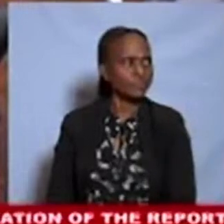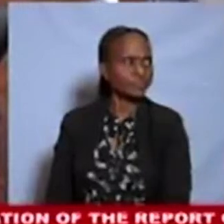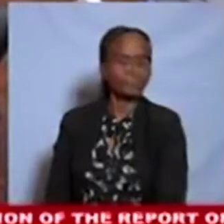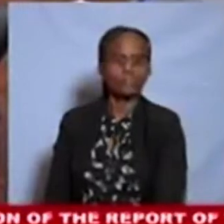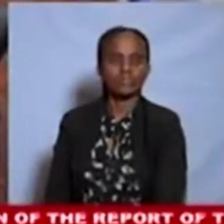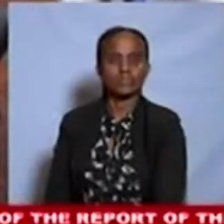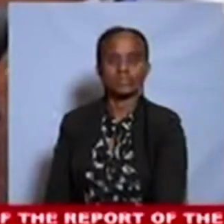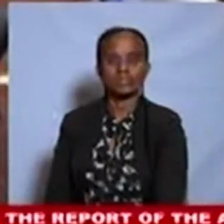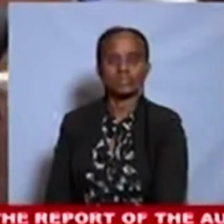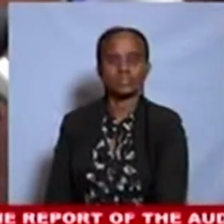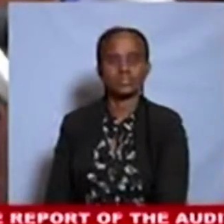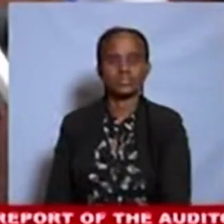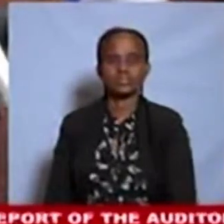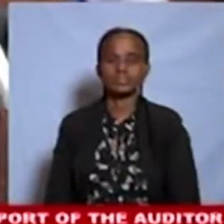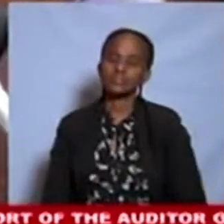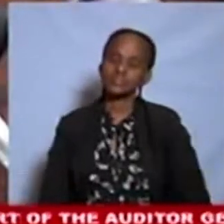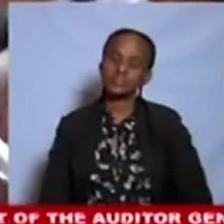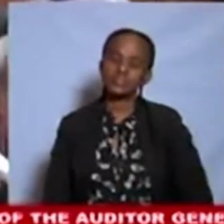Yeah.